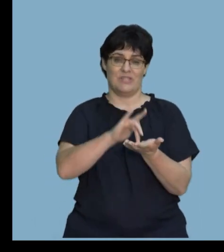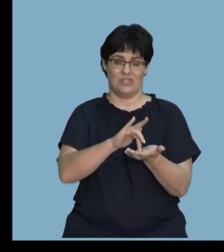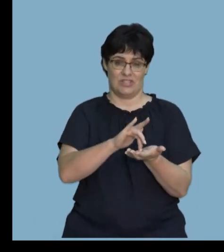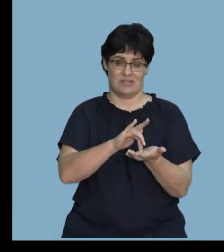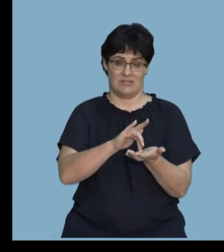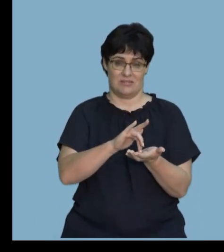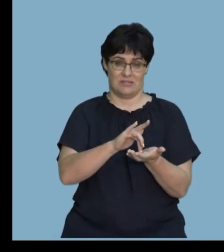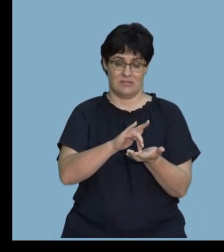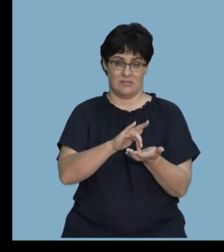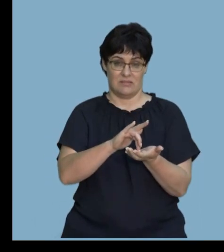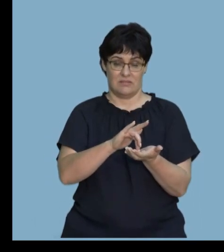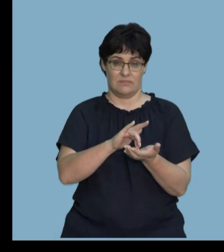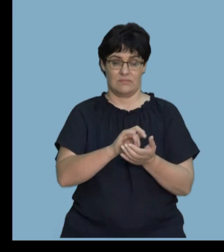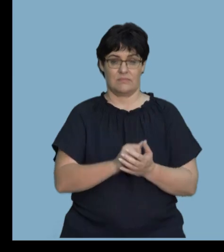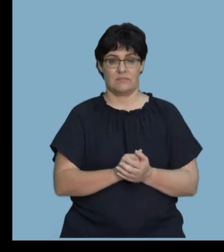okay,